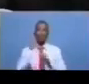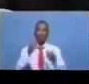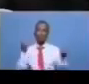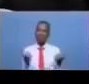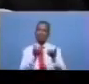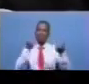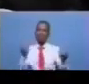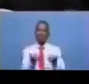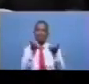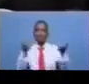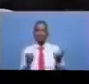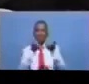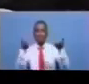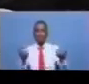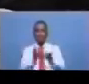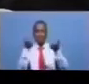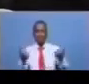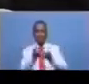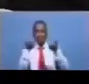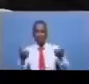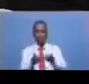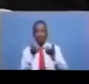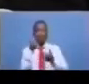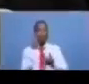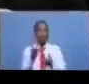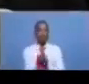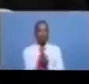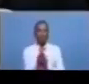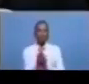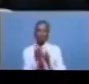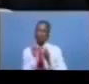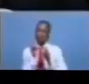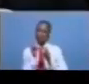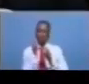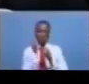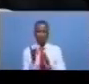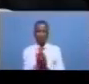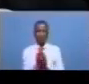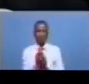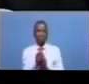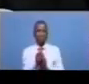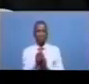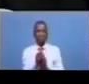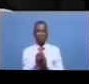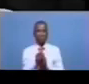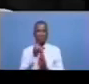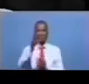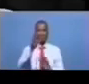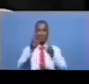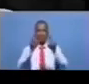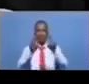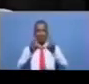it, and go the full haul and ensure that justice is done. Now, to your second